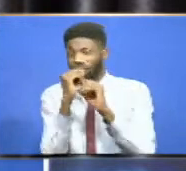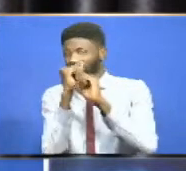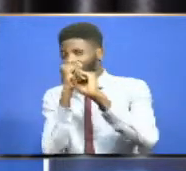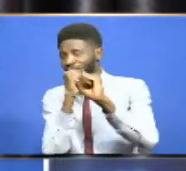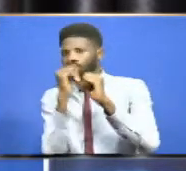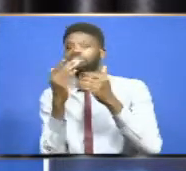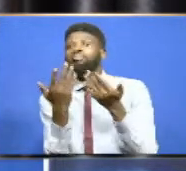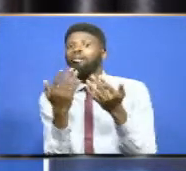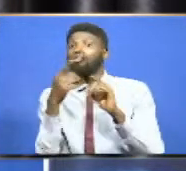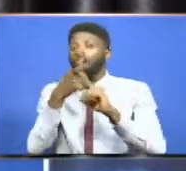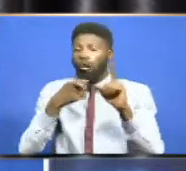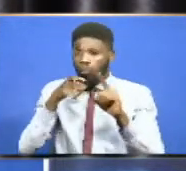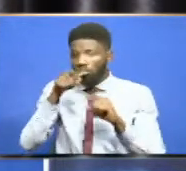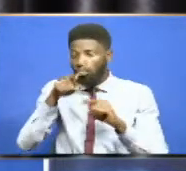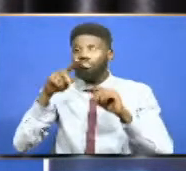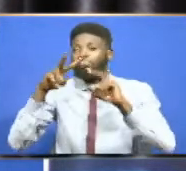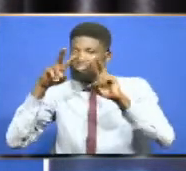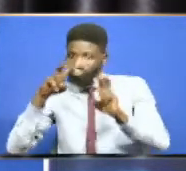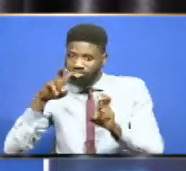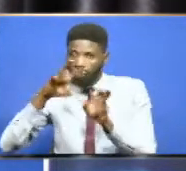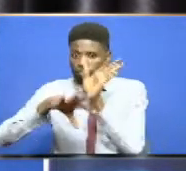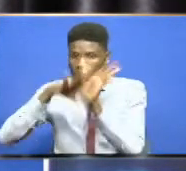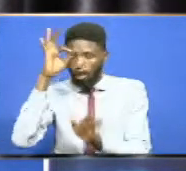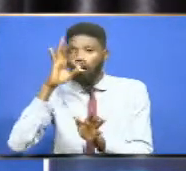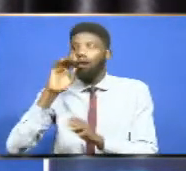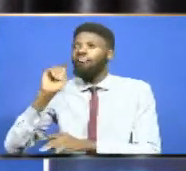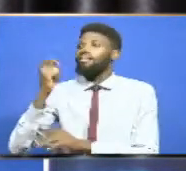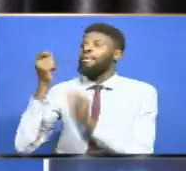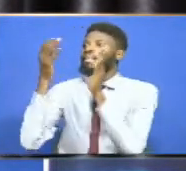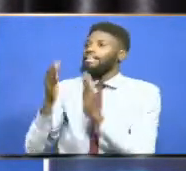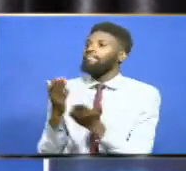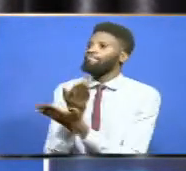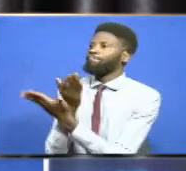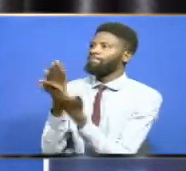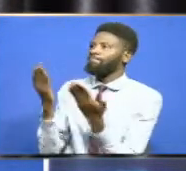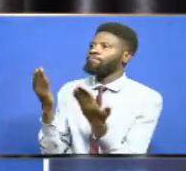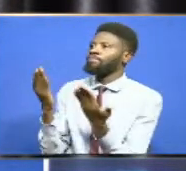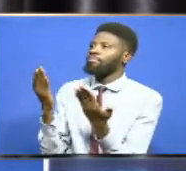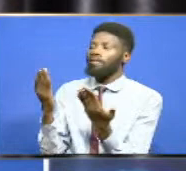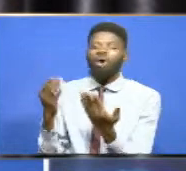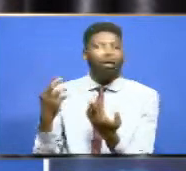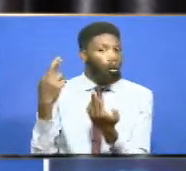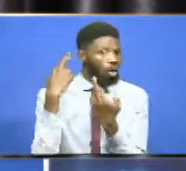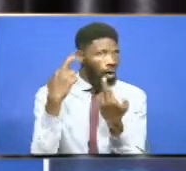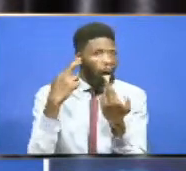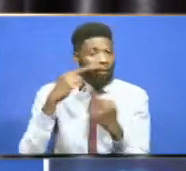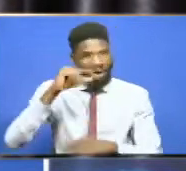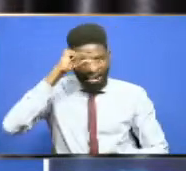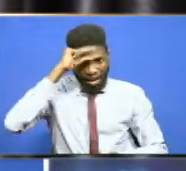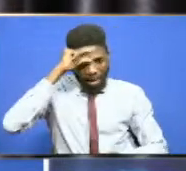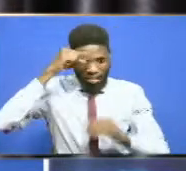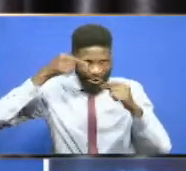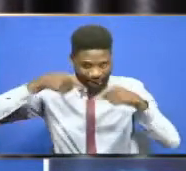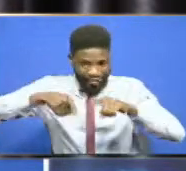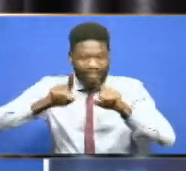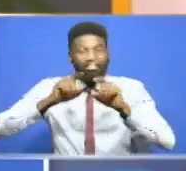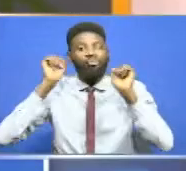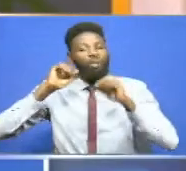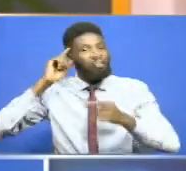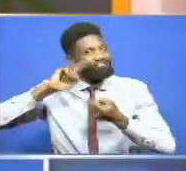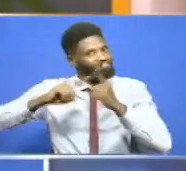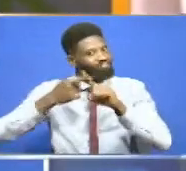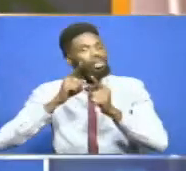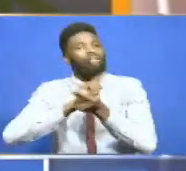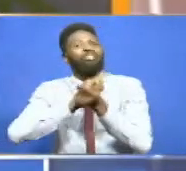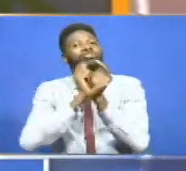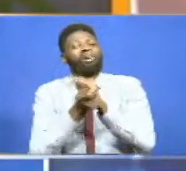poll findings, that Kenyans' hope that government would actually rethink tax relief measures.